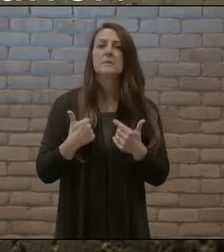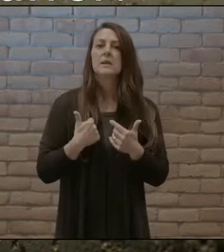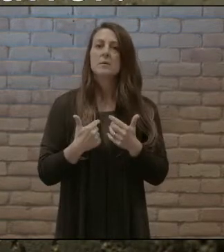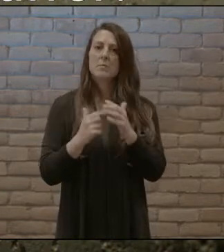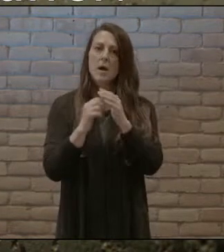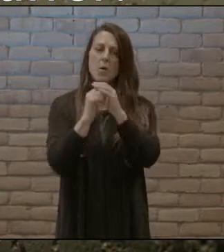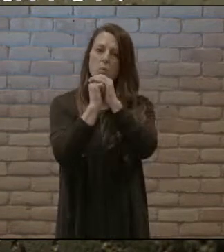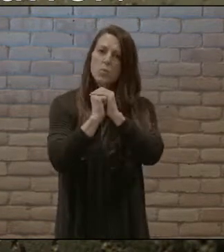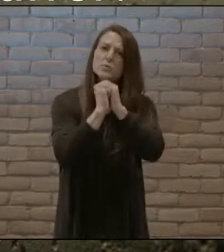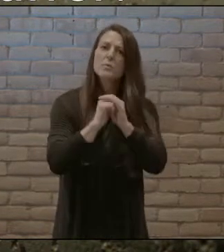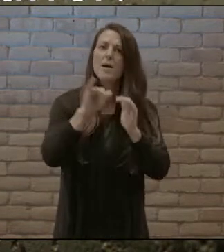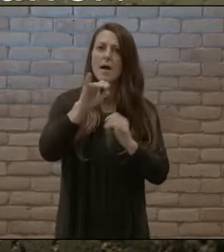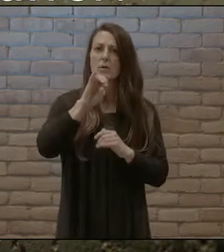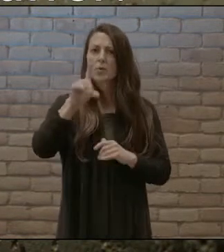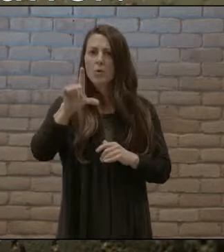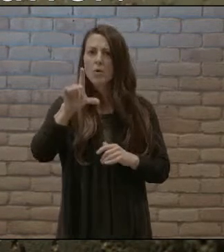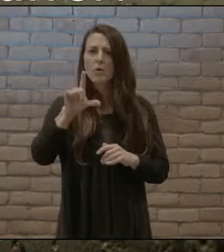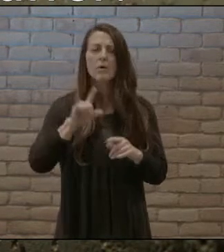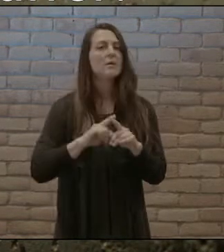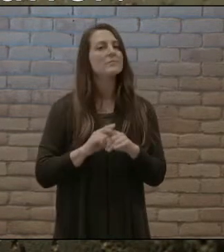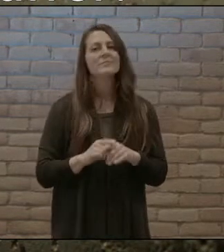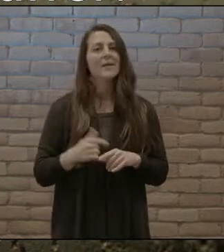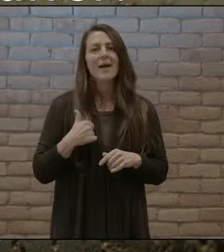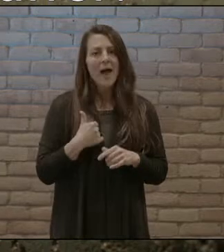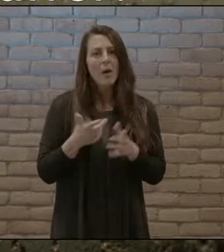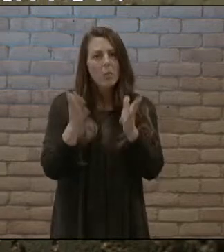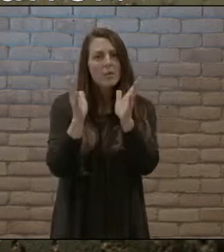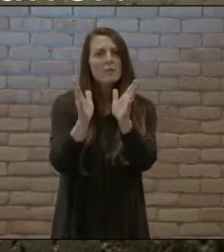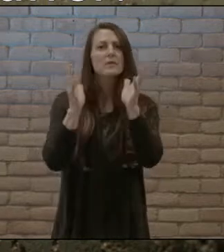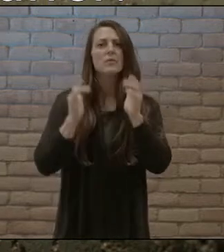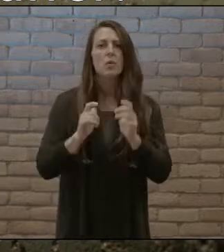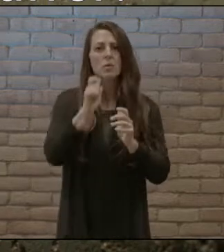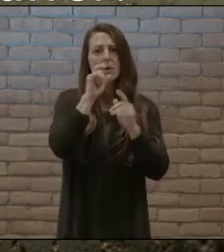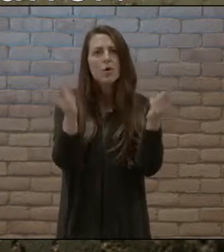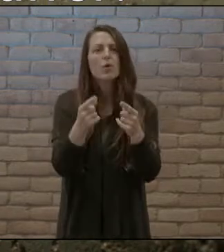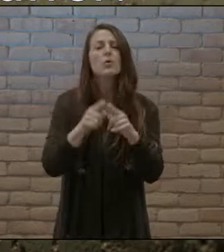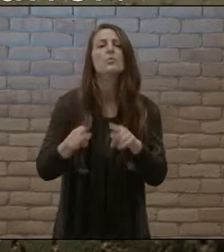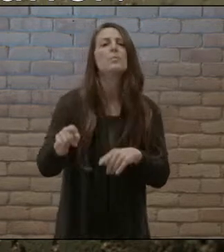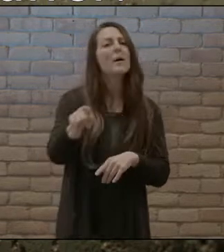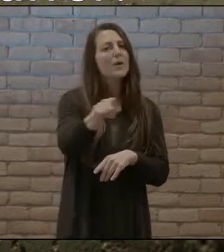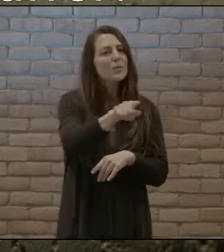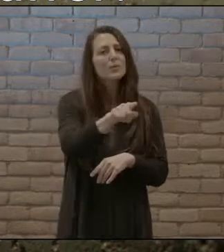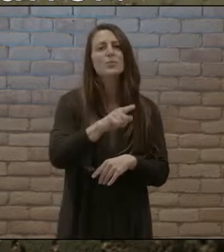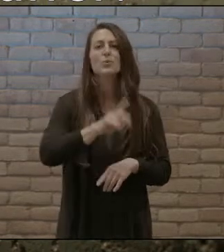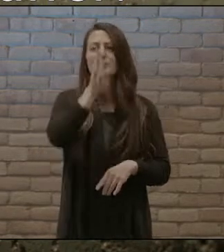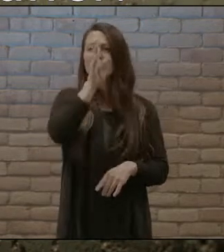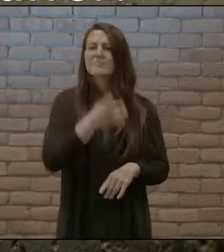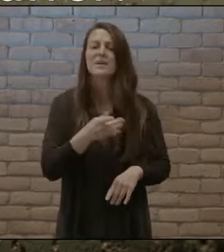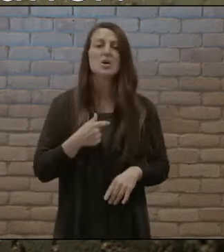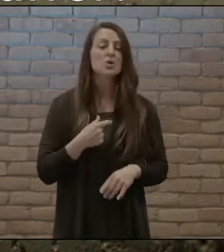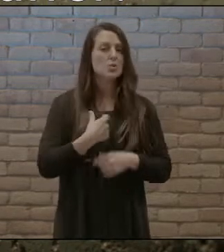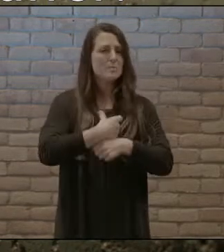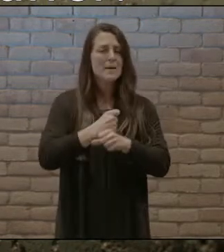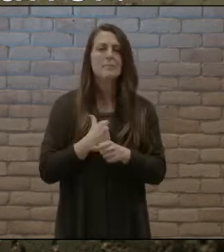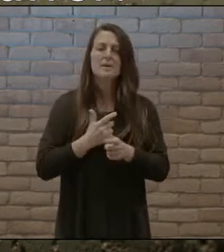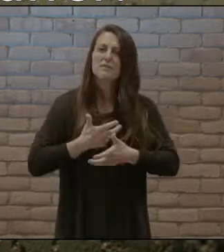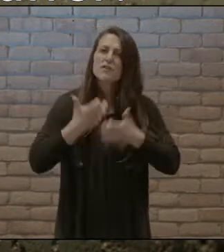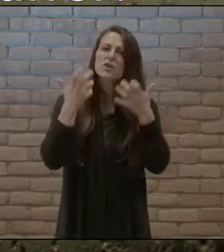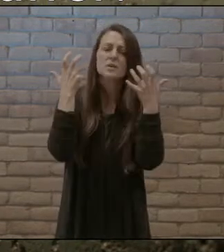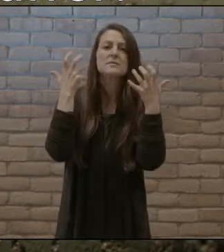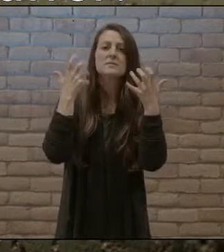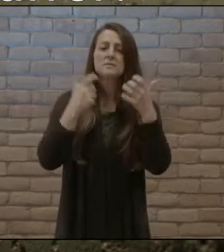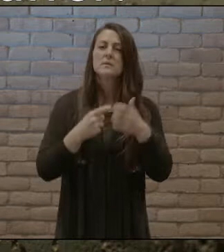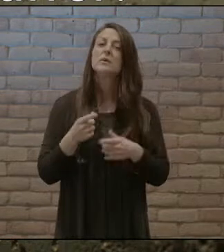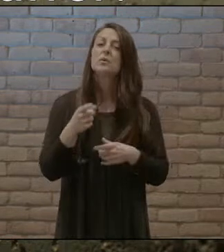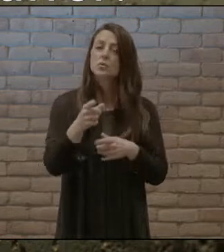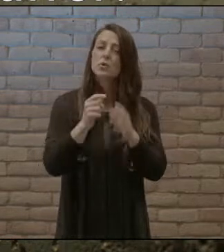you. But you would not listen to me, says the Lord. You made me furious by worshiping idols you made with your